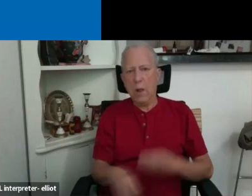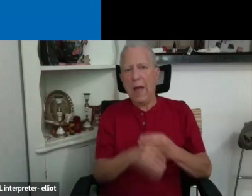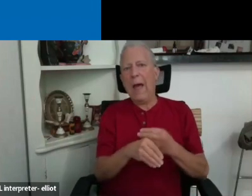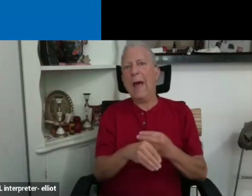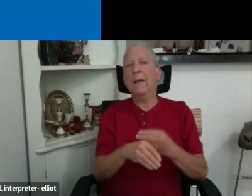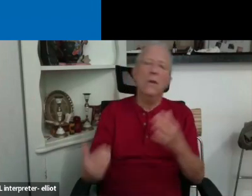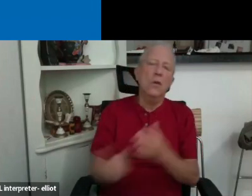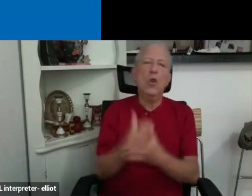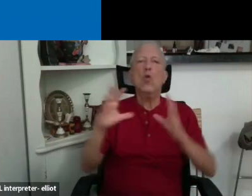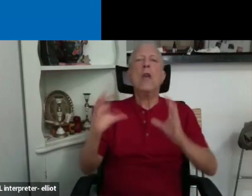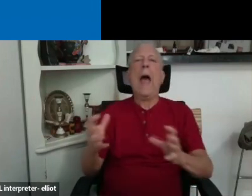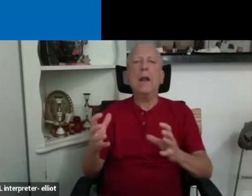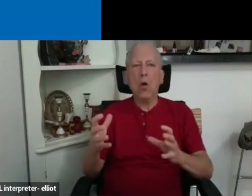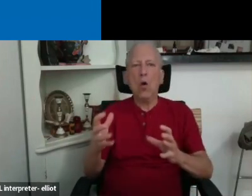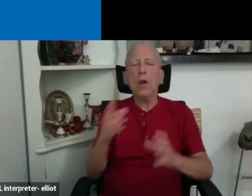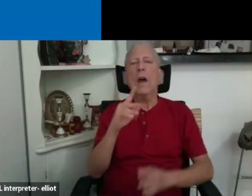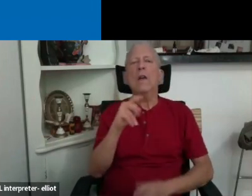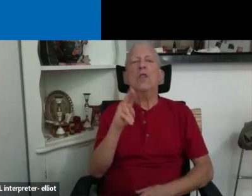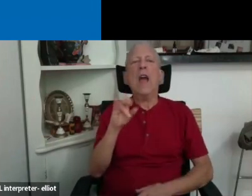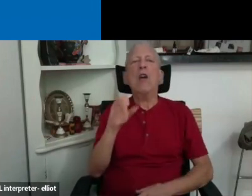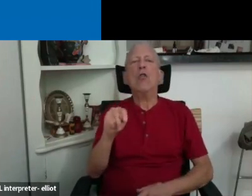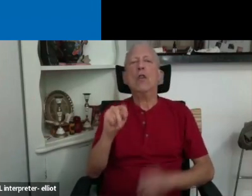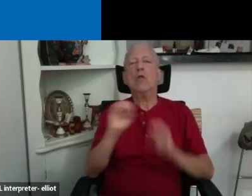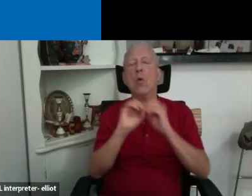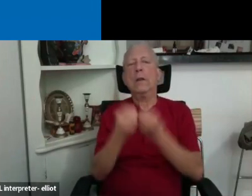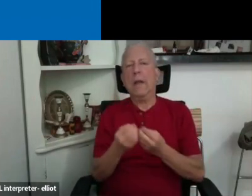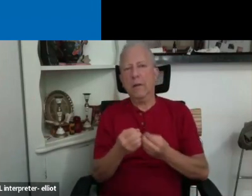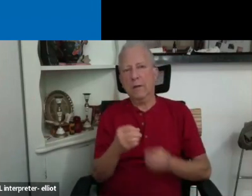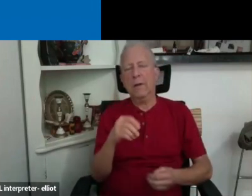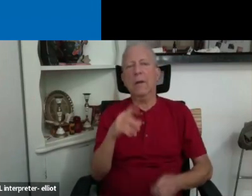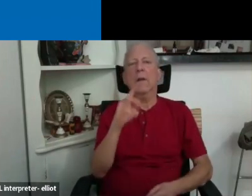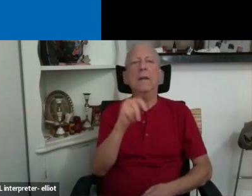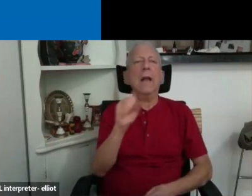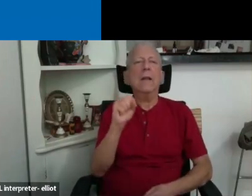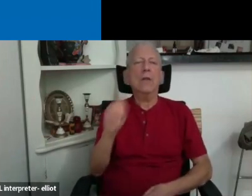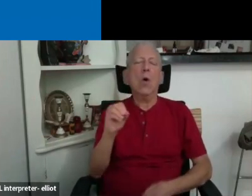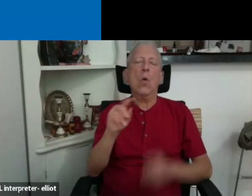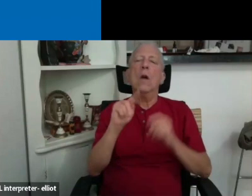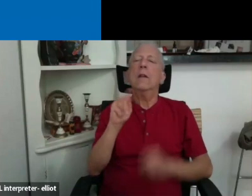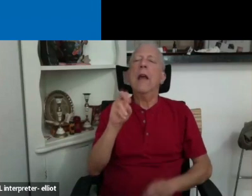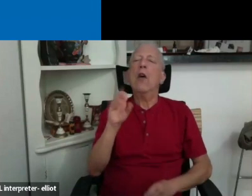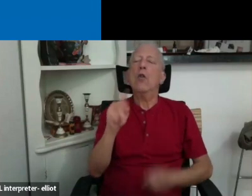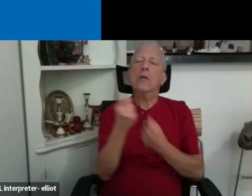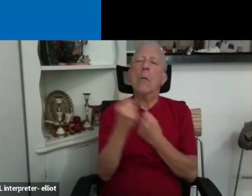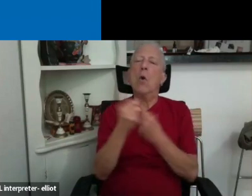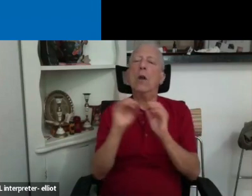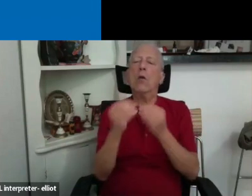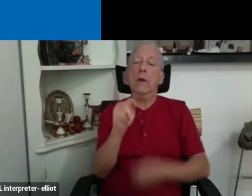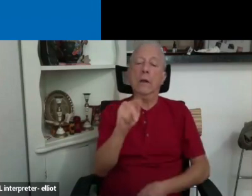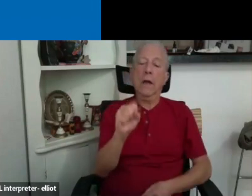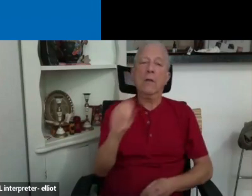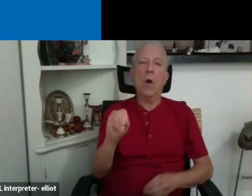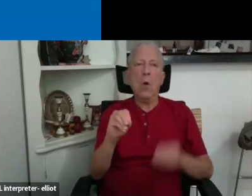terrorist organizations, and that's the terrorist supporting organization, or TSO. And TSO is defined as